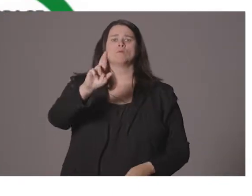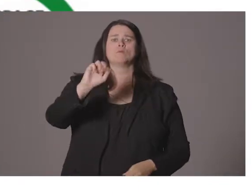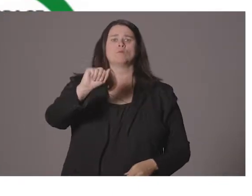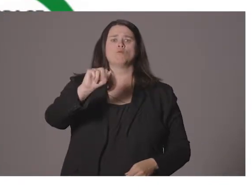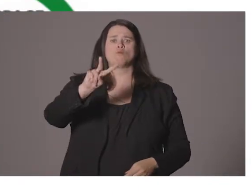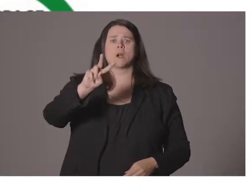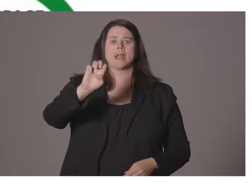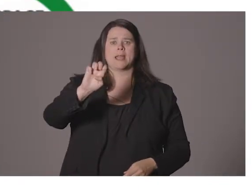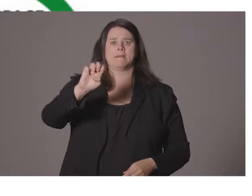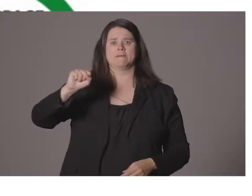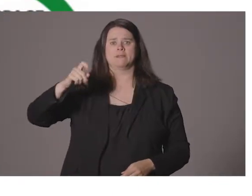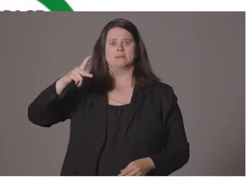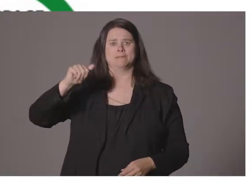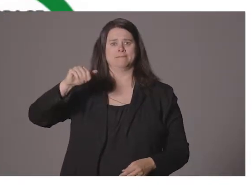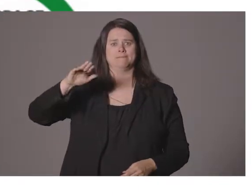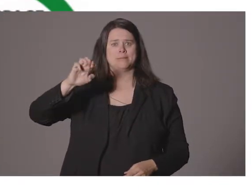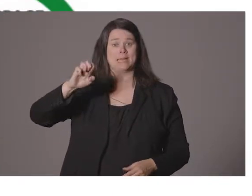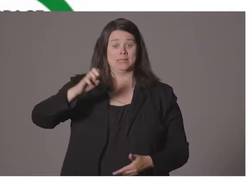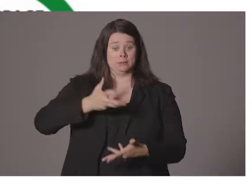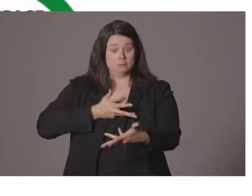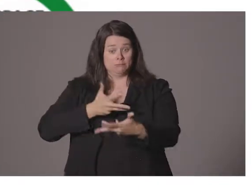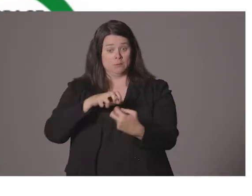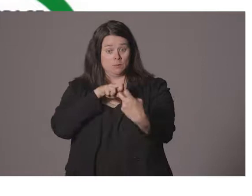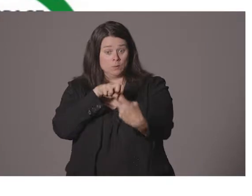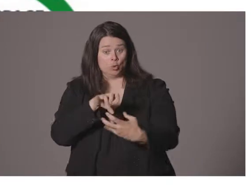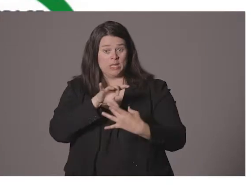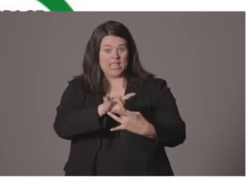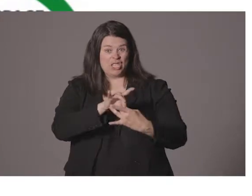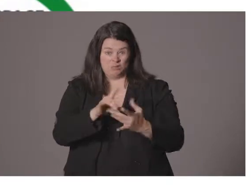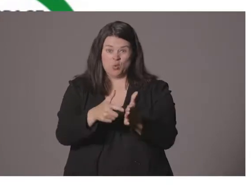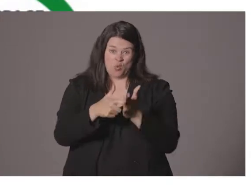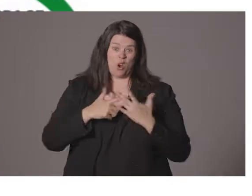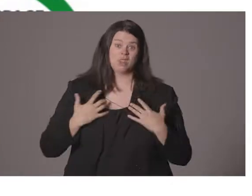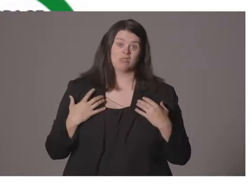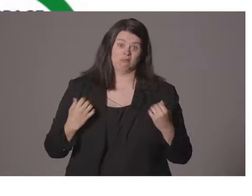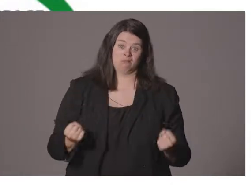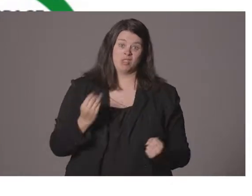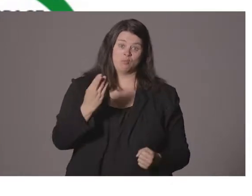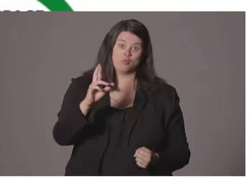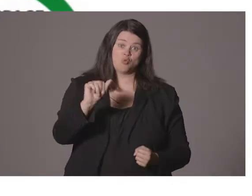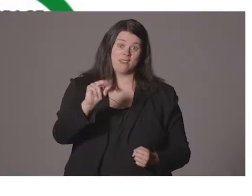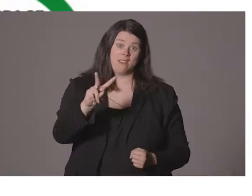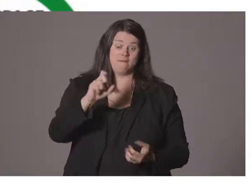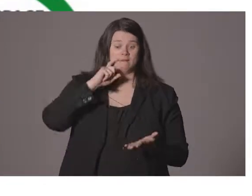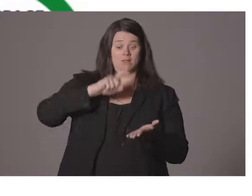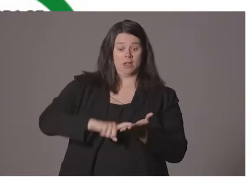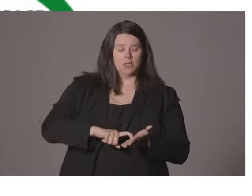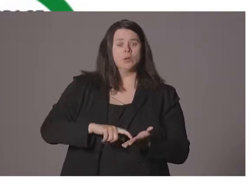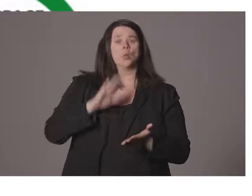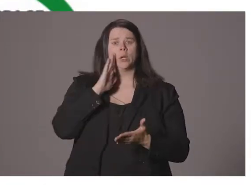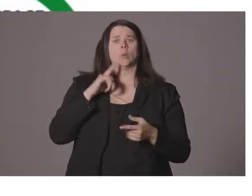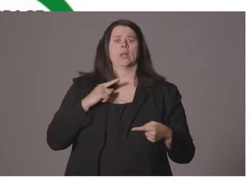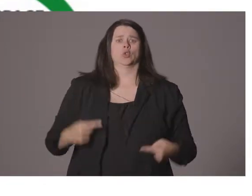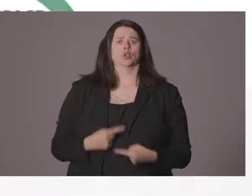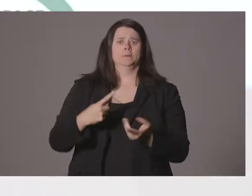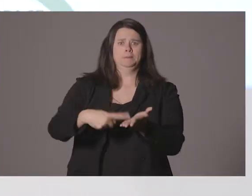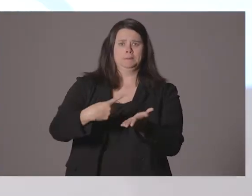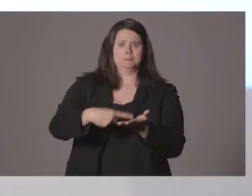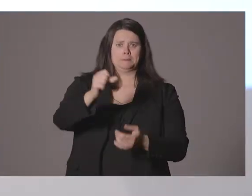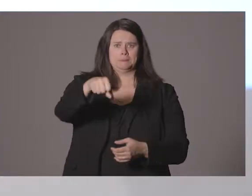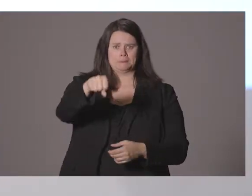vulnerable, engaging in relationship requires some bravery. It acknowledges the fact that we will get hurt